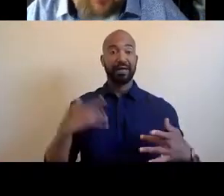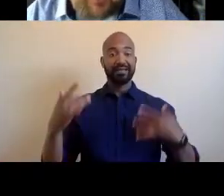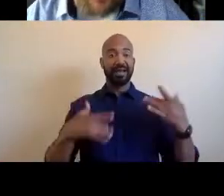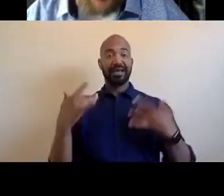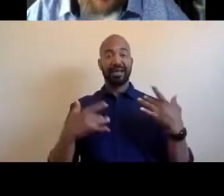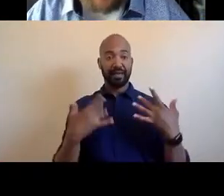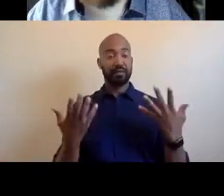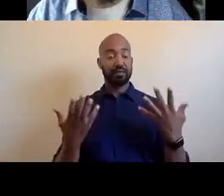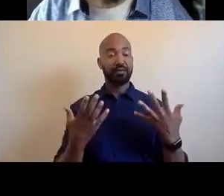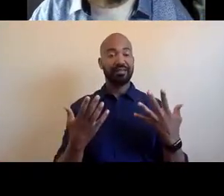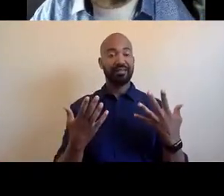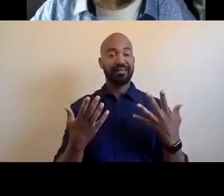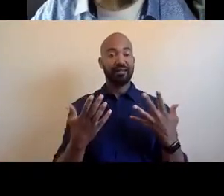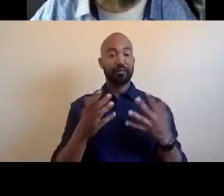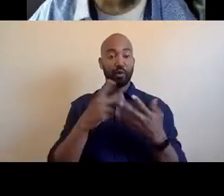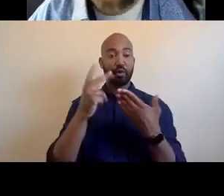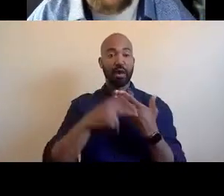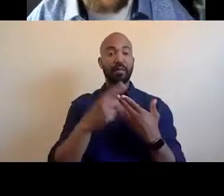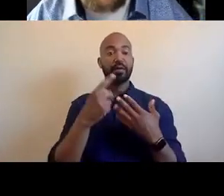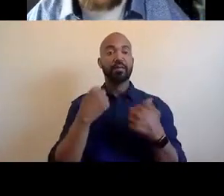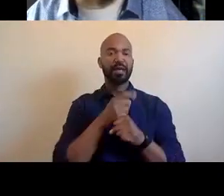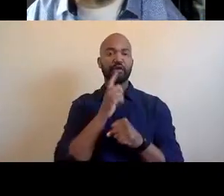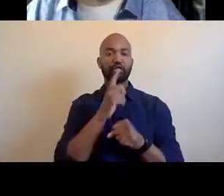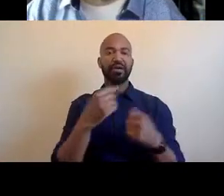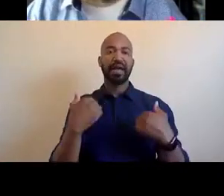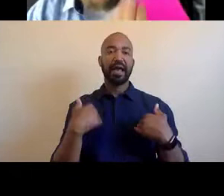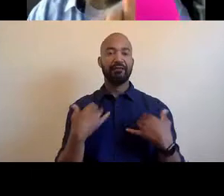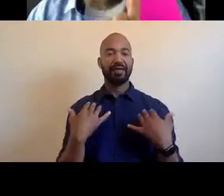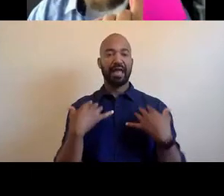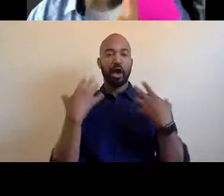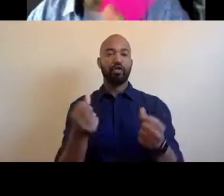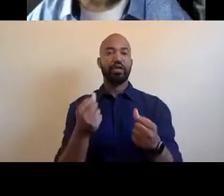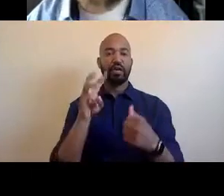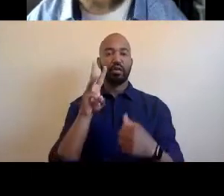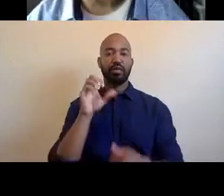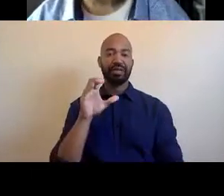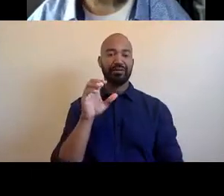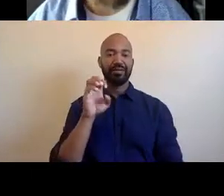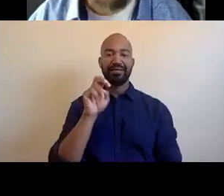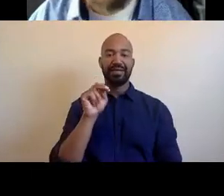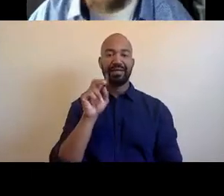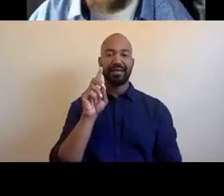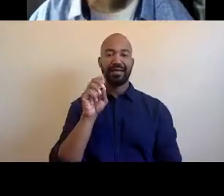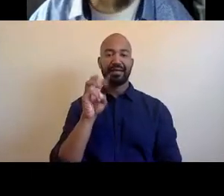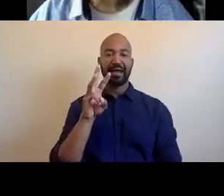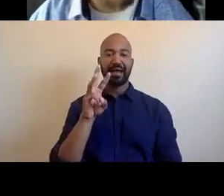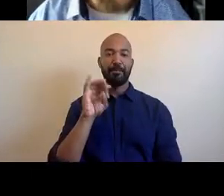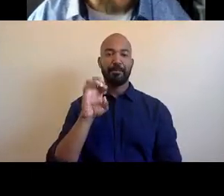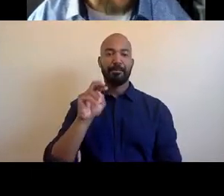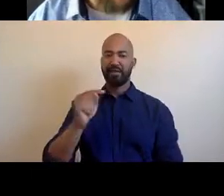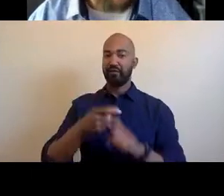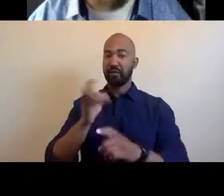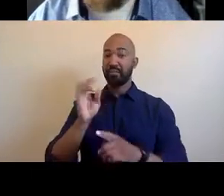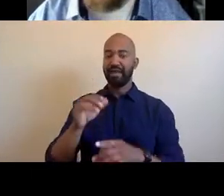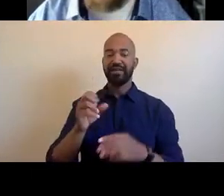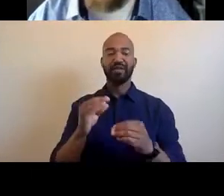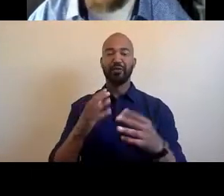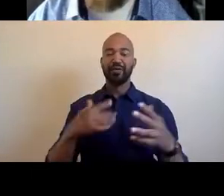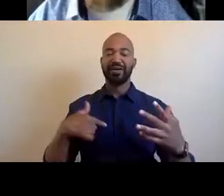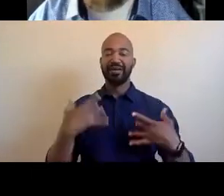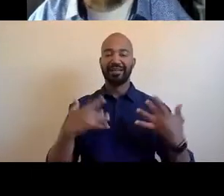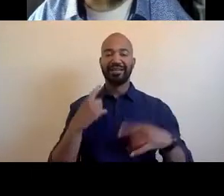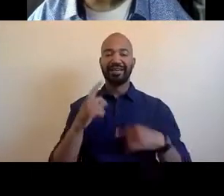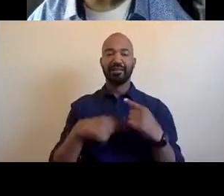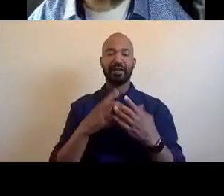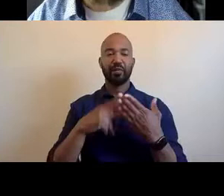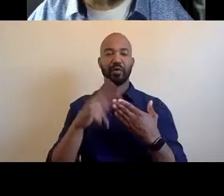a Healthier Wisconsin Endowment, which I still have to read on my notepad. So we're really excited about the programming that we've been